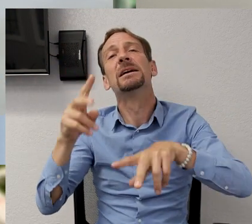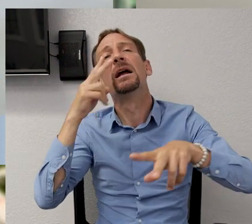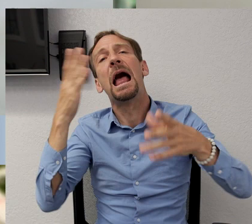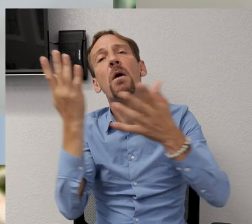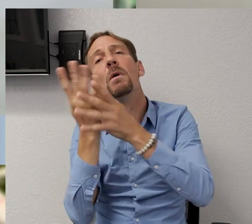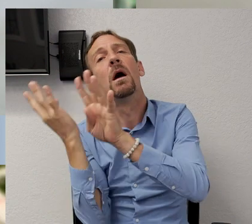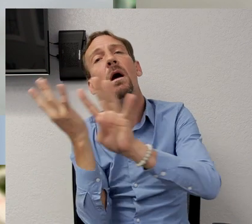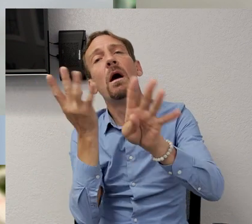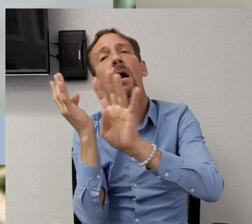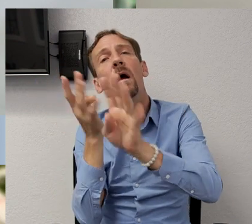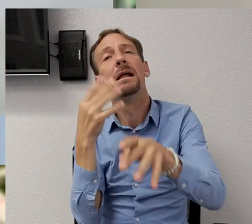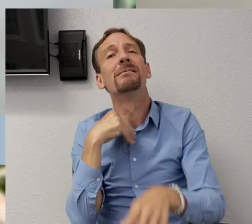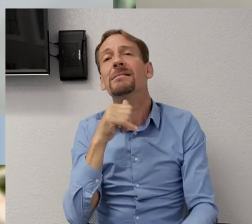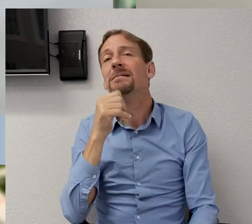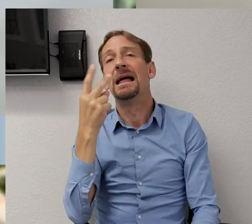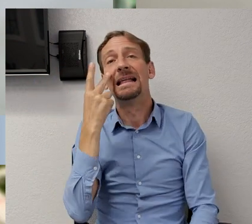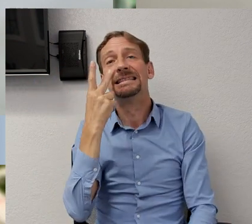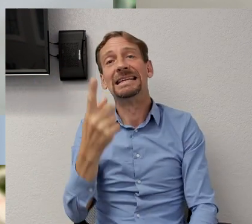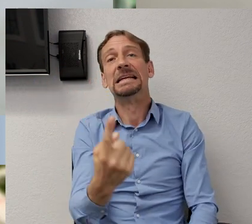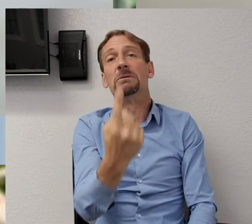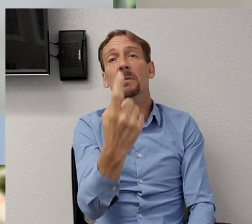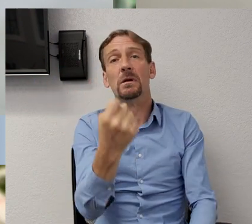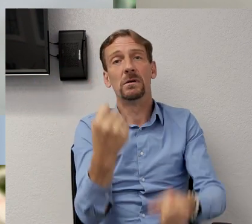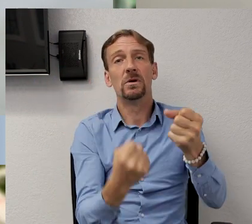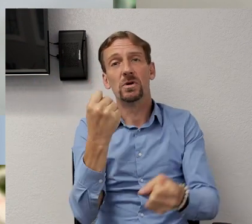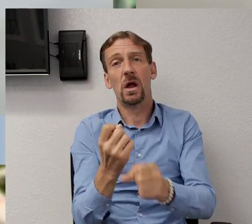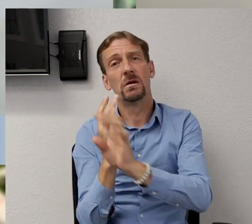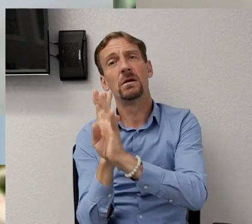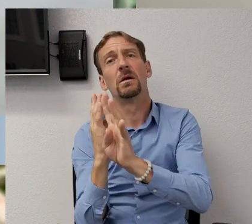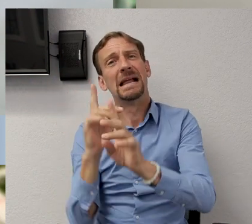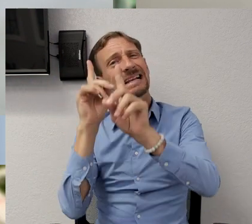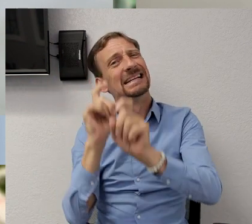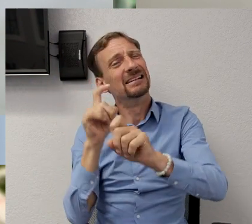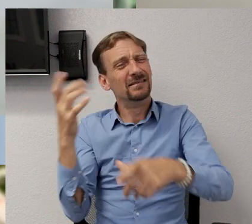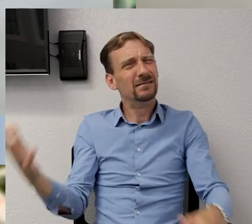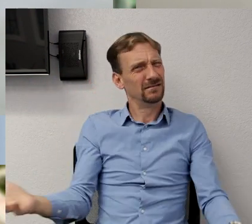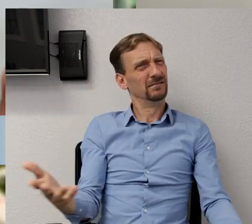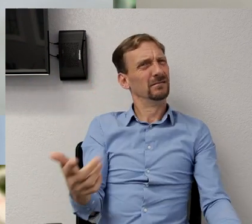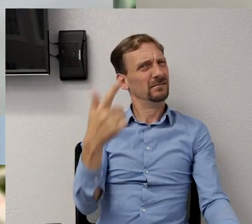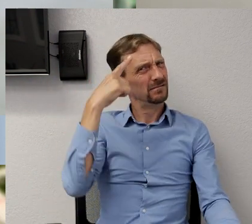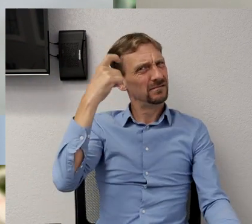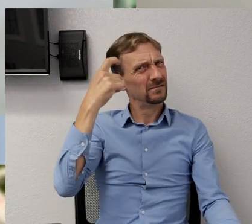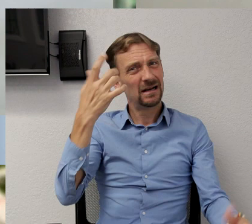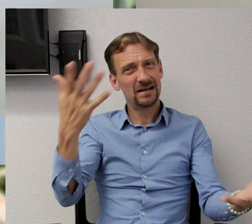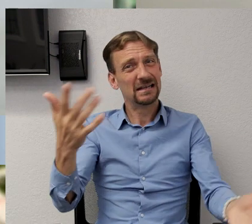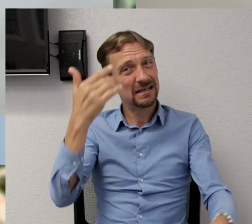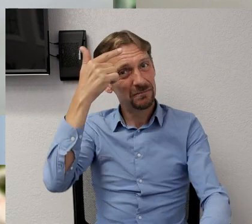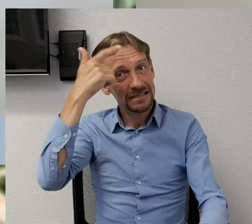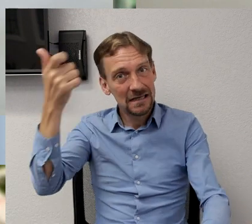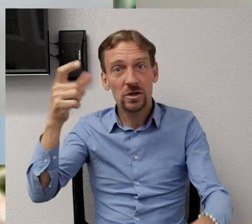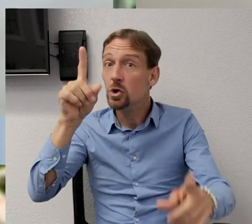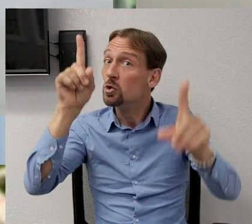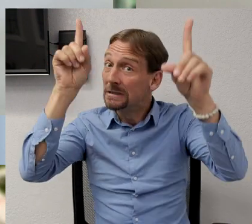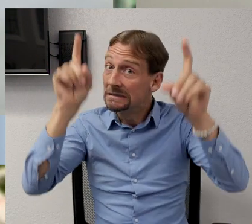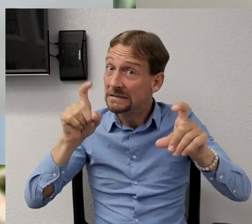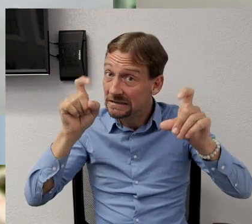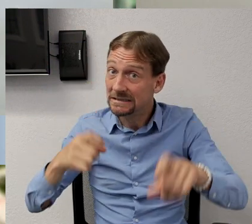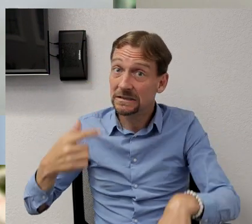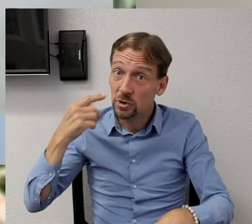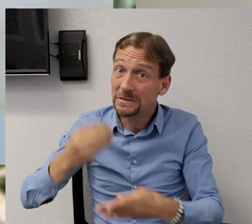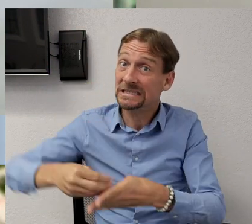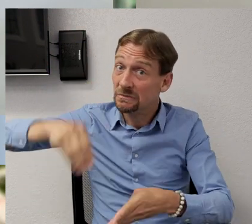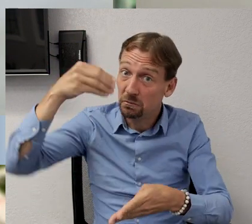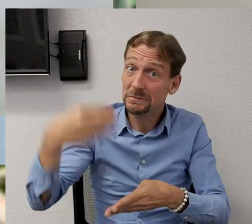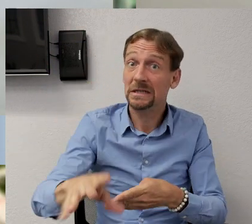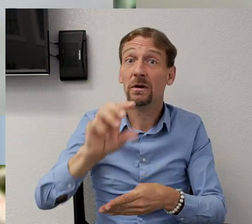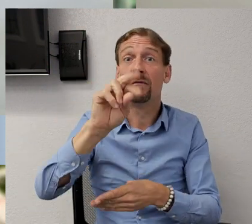not see one car come through to be tested. So they wanted to know if that was because it's too expensive to be tested, or is